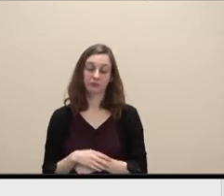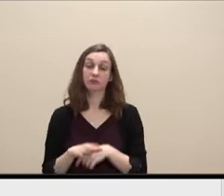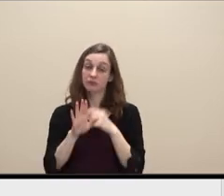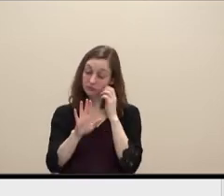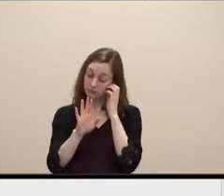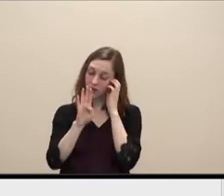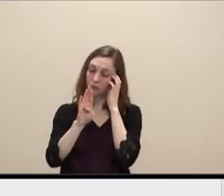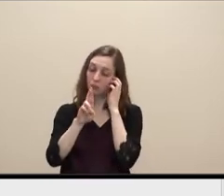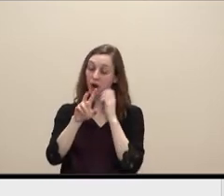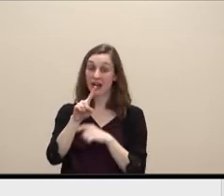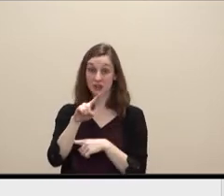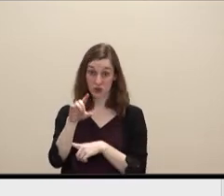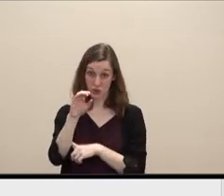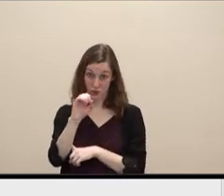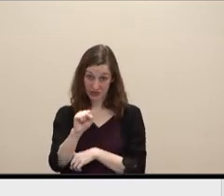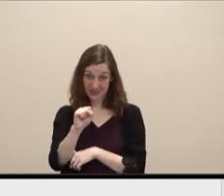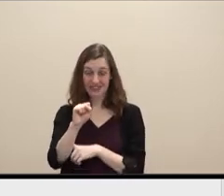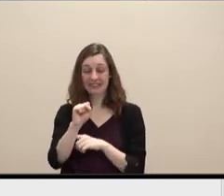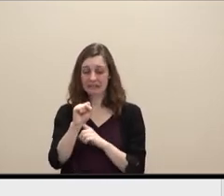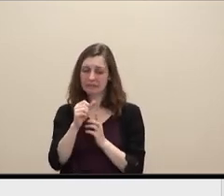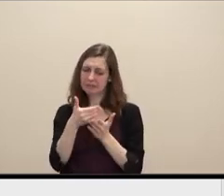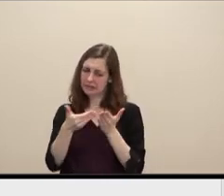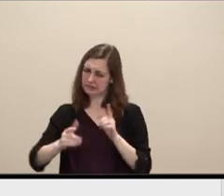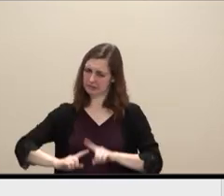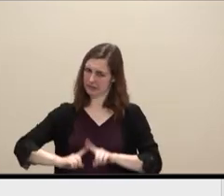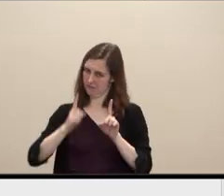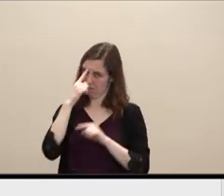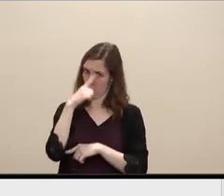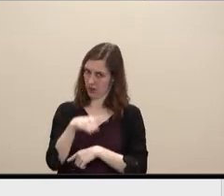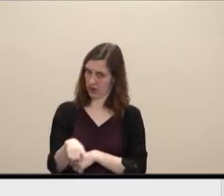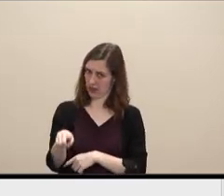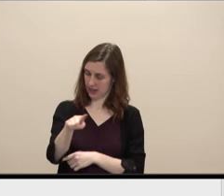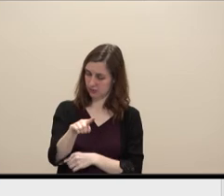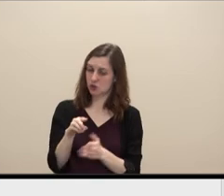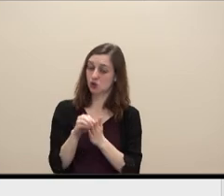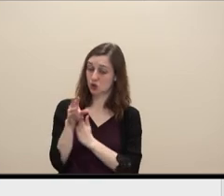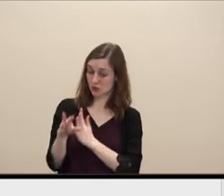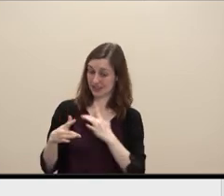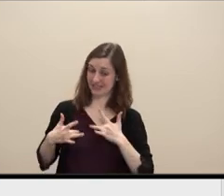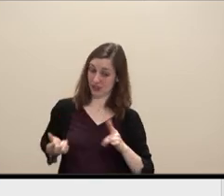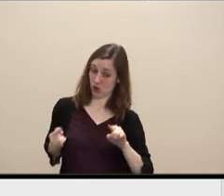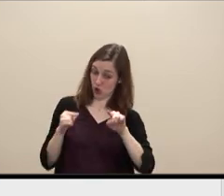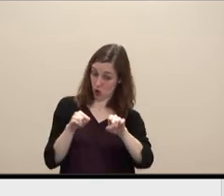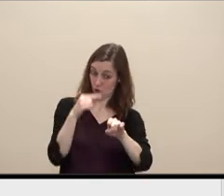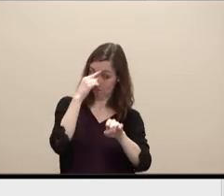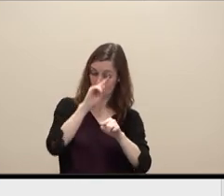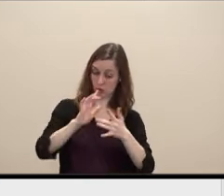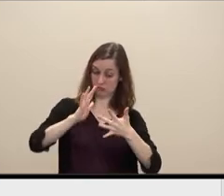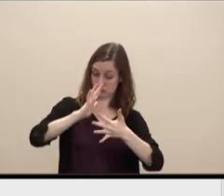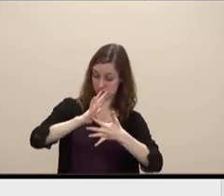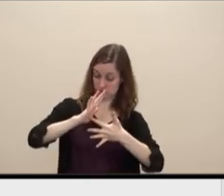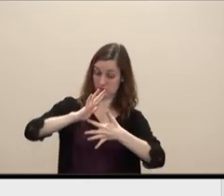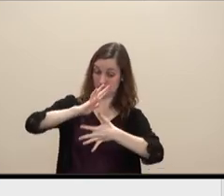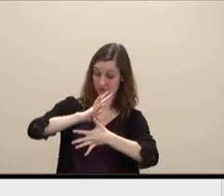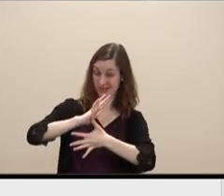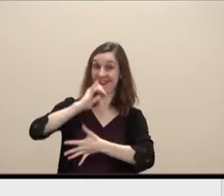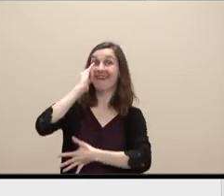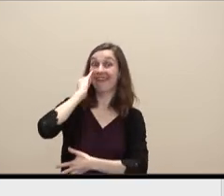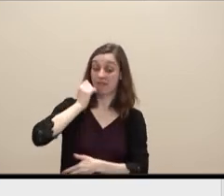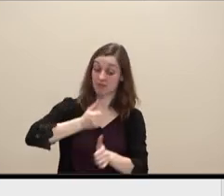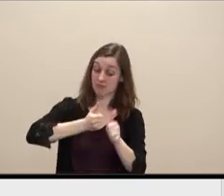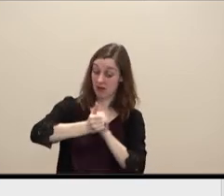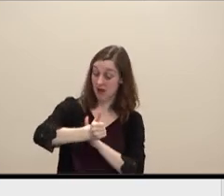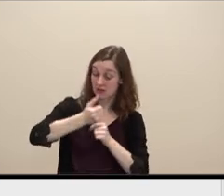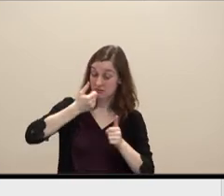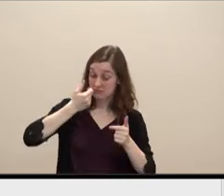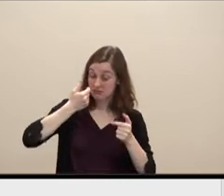little different for them because they usually get retesters. Students usually go to them in their junior, senior year, and if they pass, they don't have to take it again. But